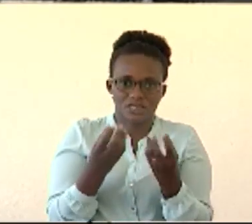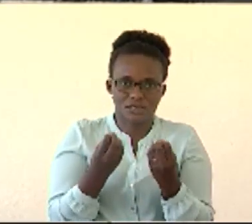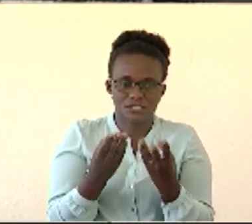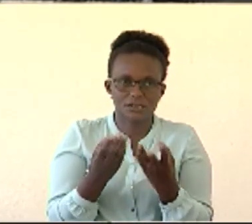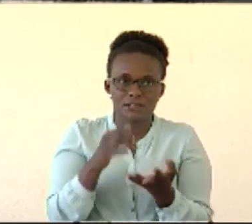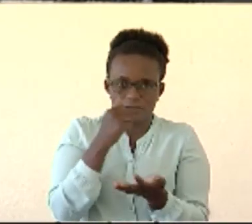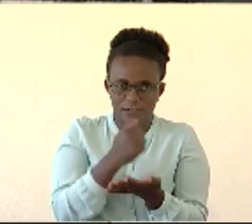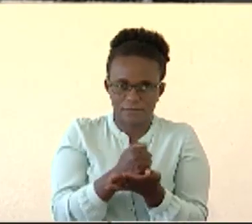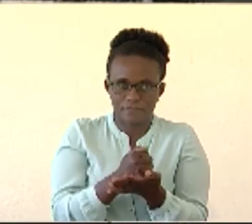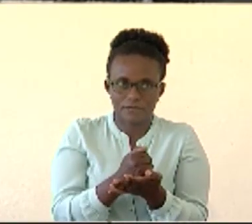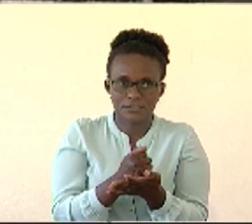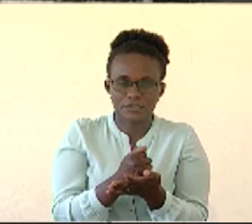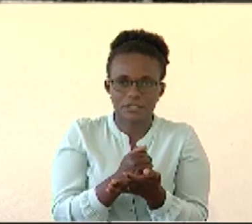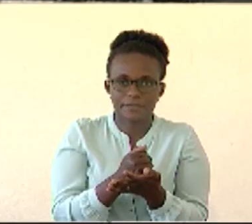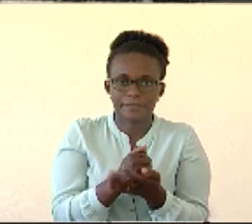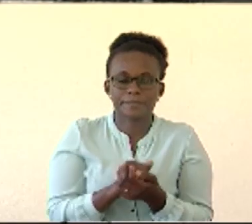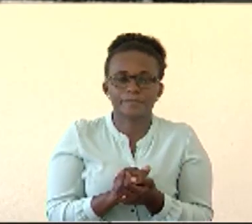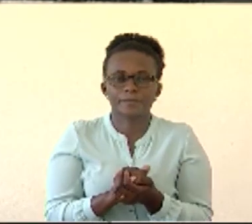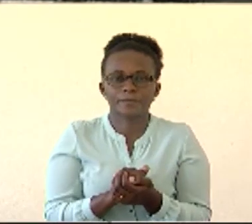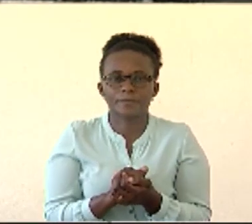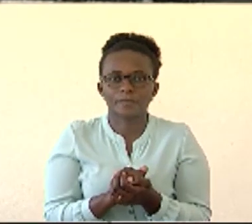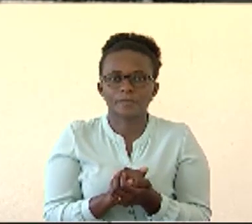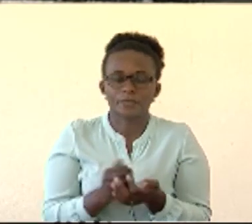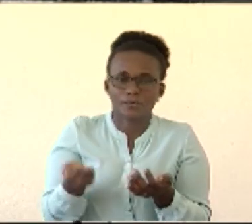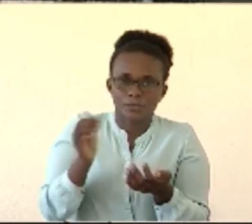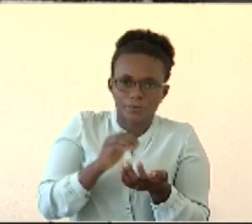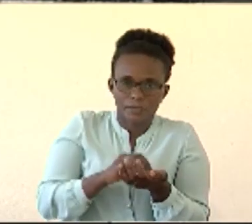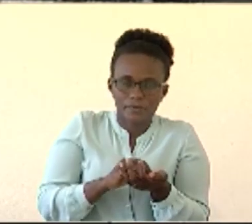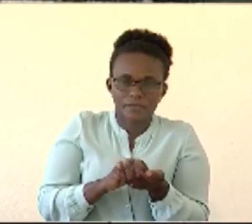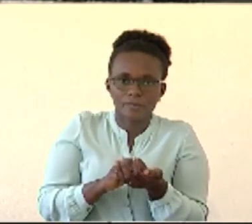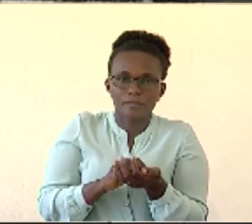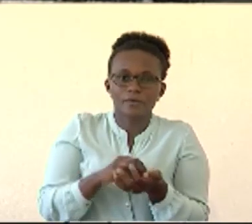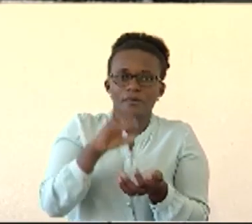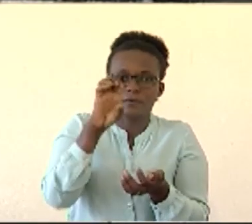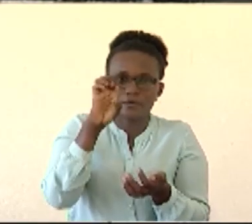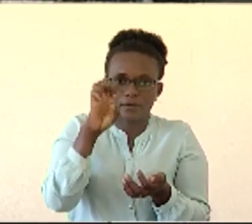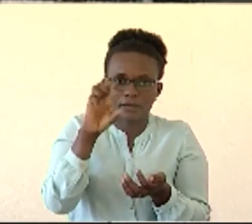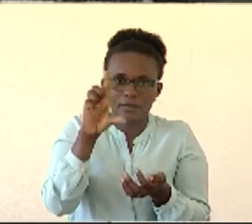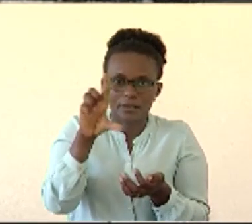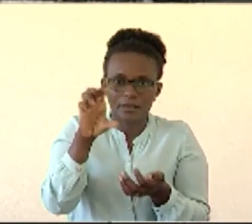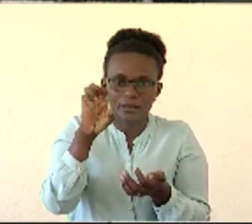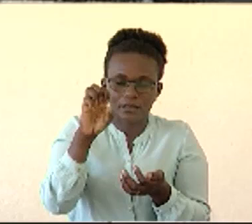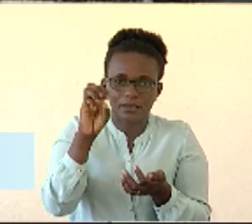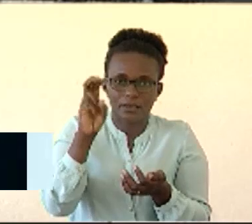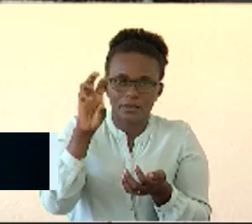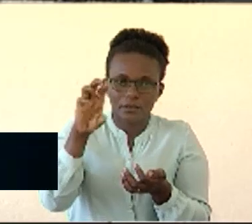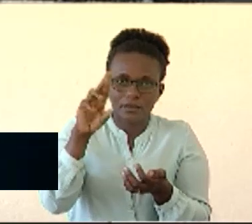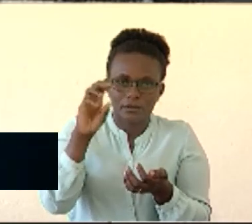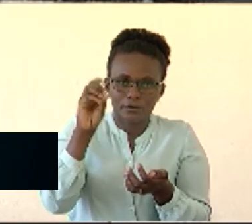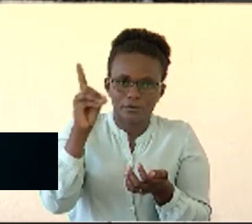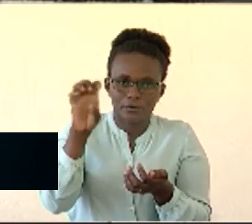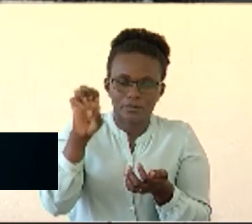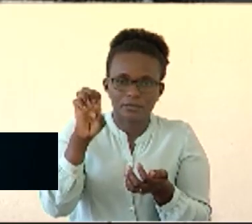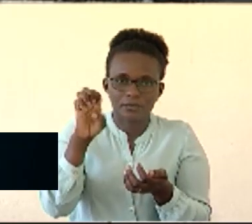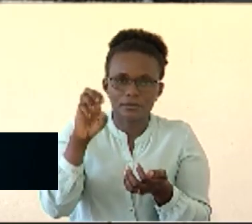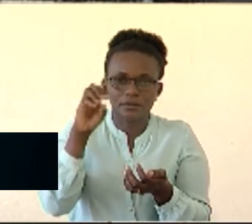an electrolyte. So we are going to insert this electrode. We said this is anode. And then we are